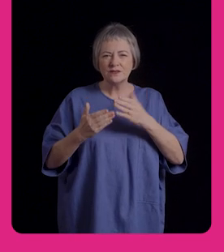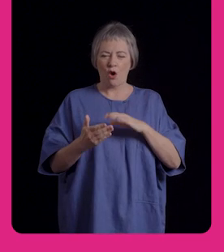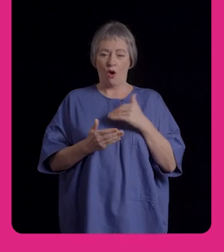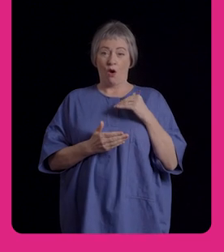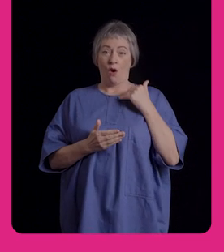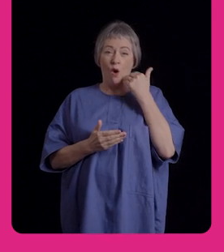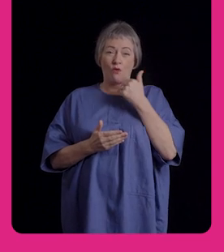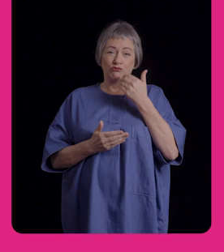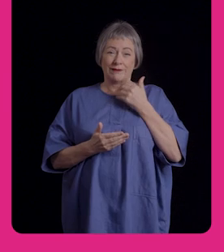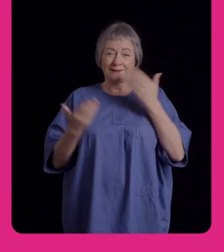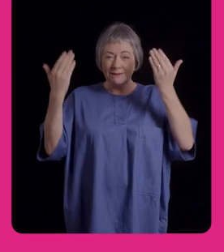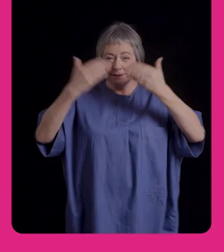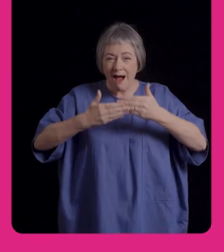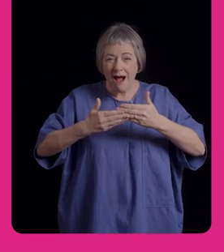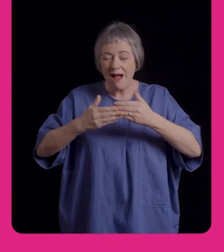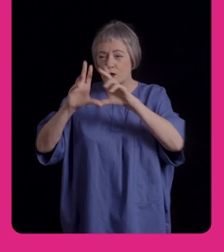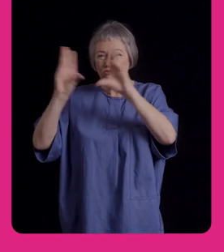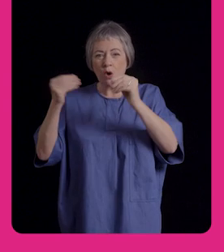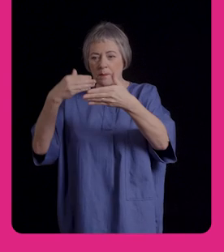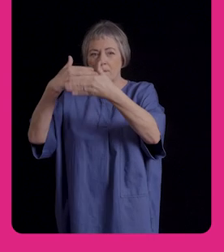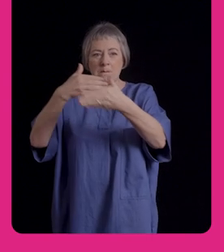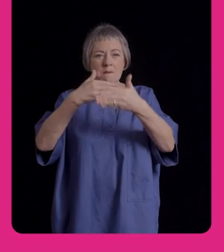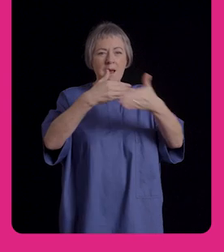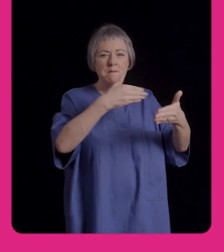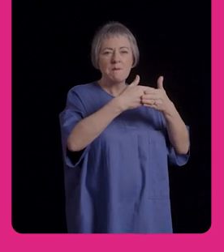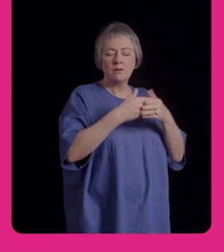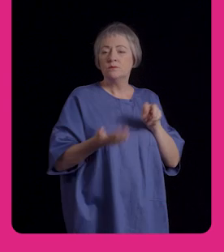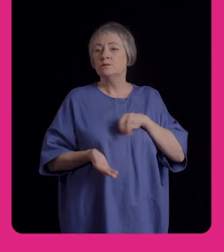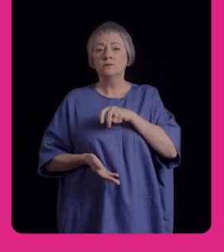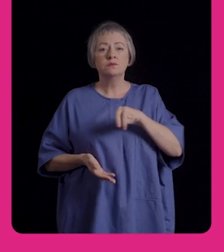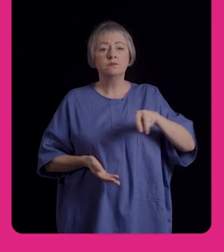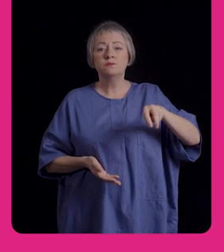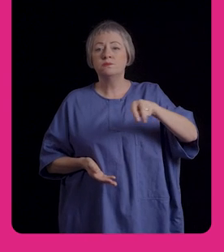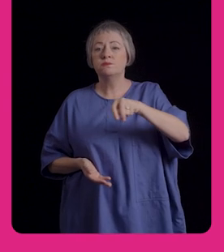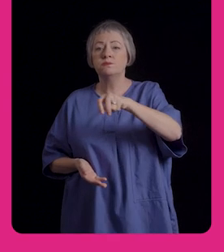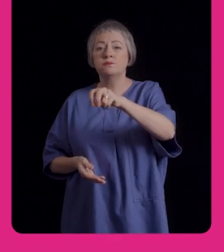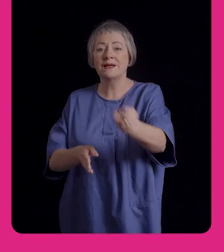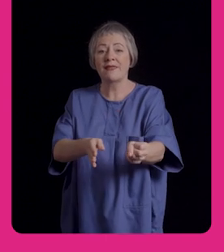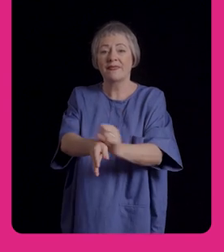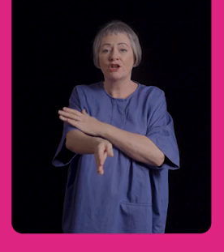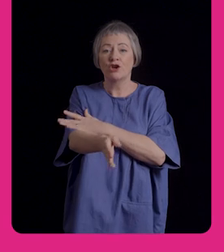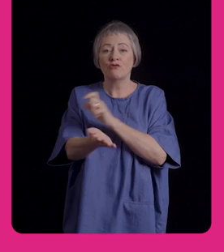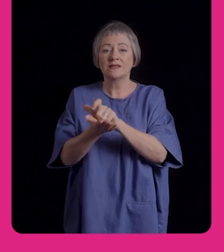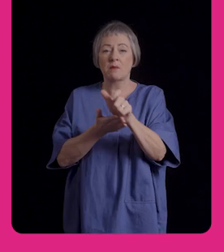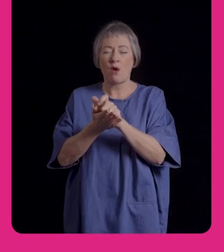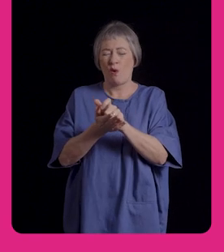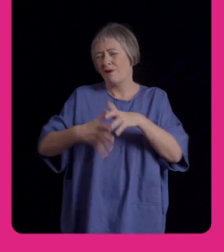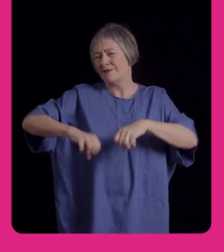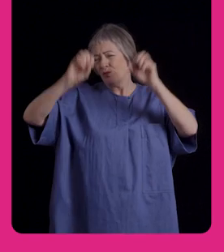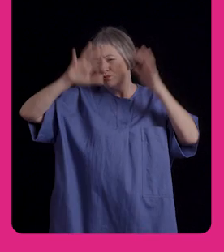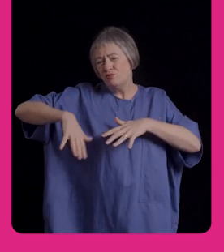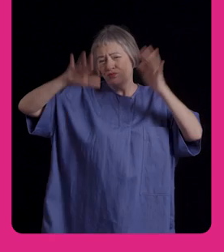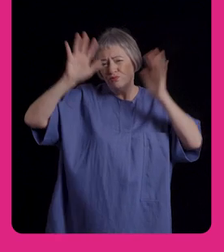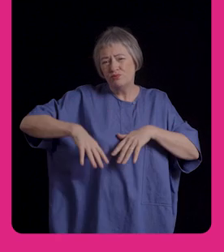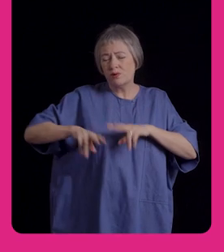already getting dark, a lot of shops starting to close up. And you're walking along a street near the grass market and it suddenly starts to pour